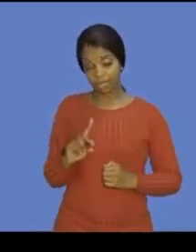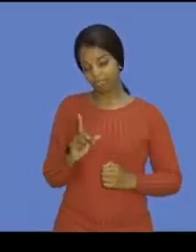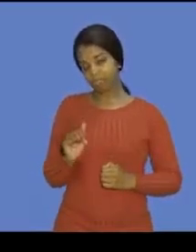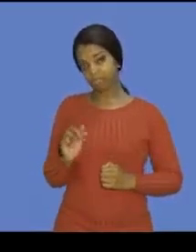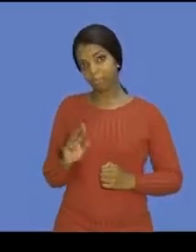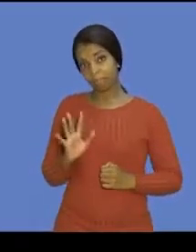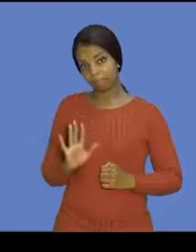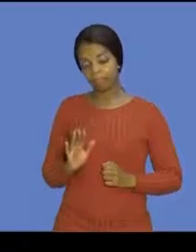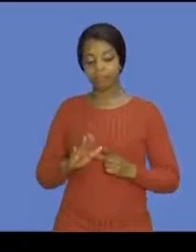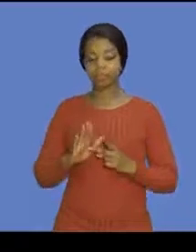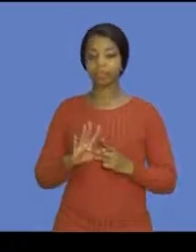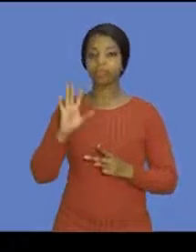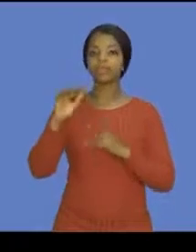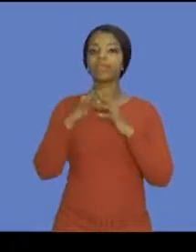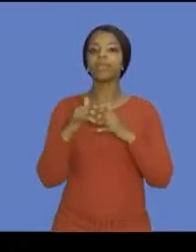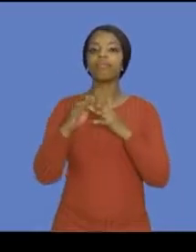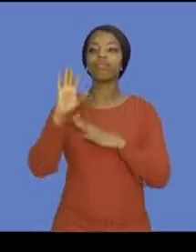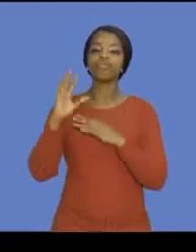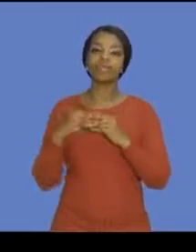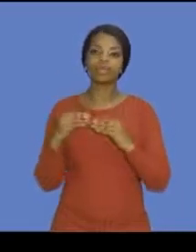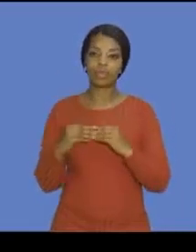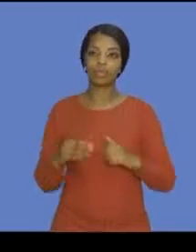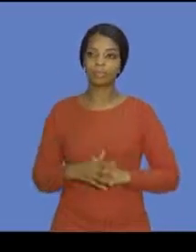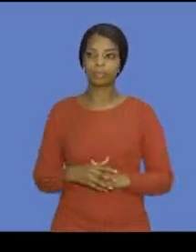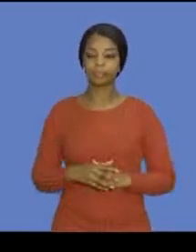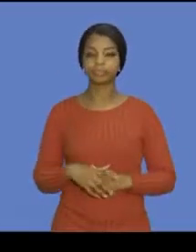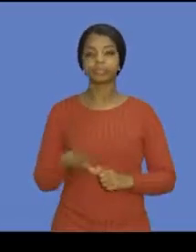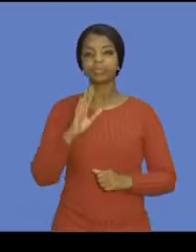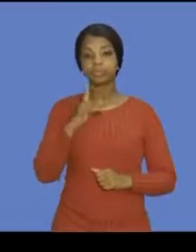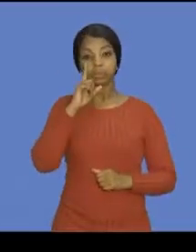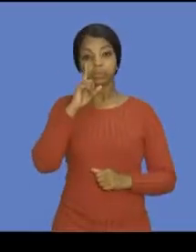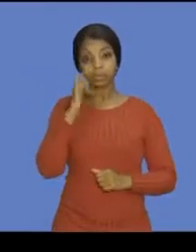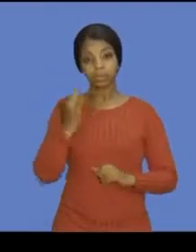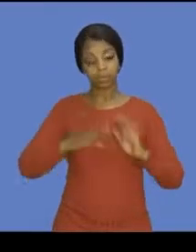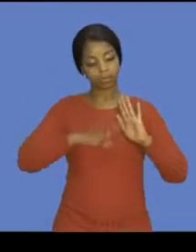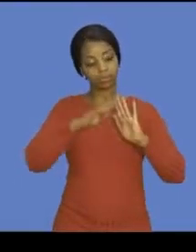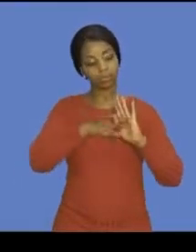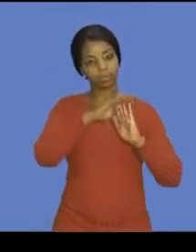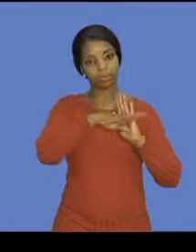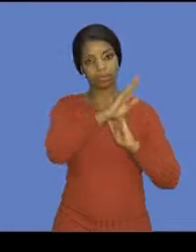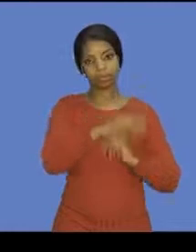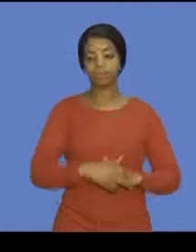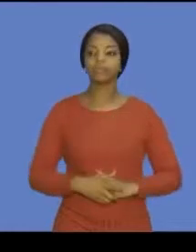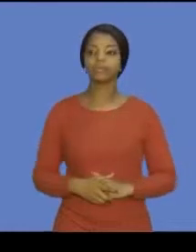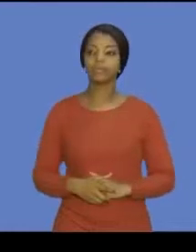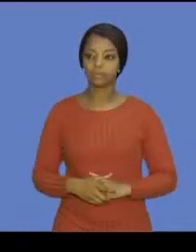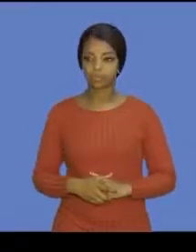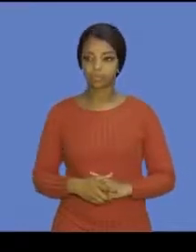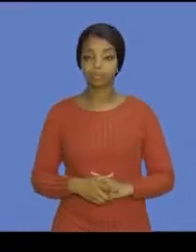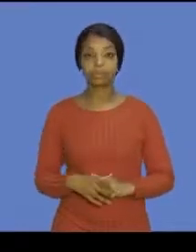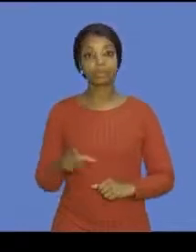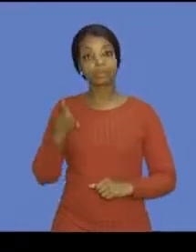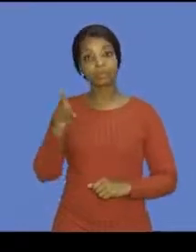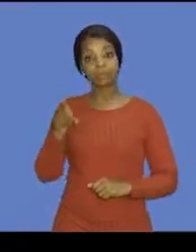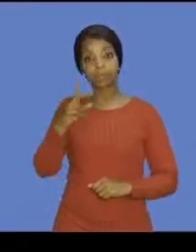about whether our trend is linear or exponential. But let's look at an actual graph of this. On the graph,